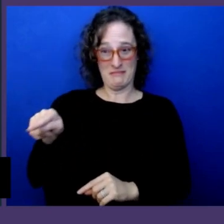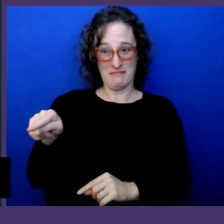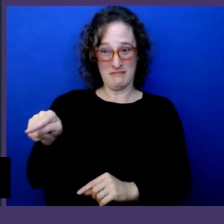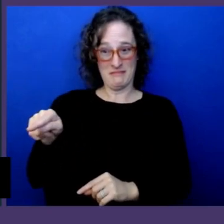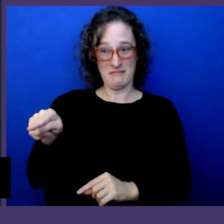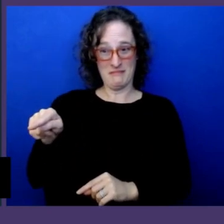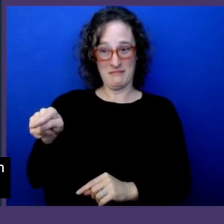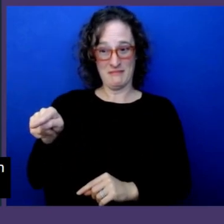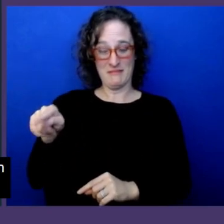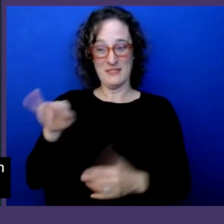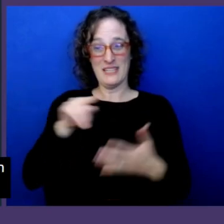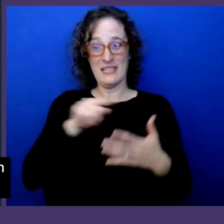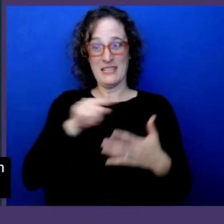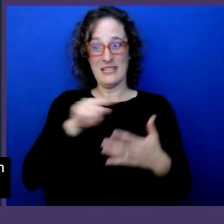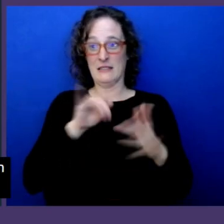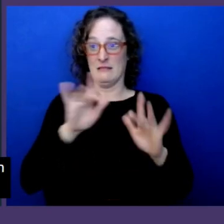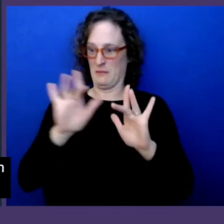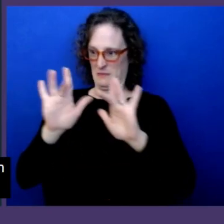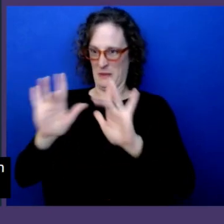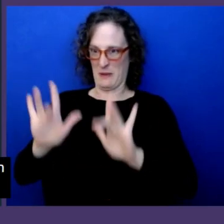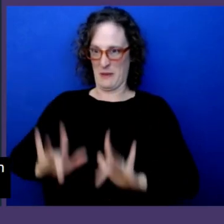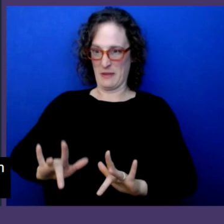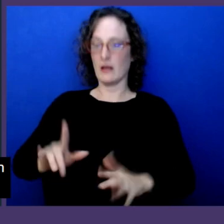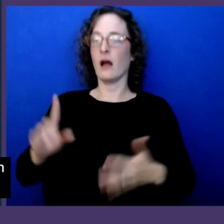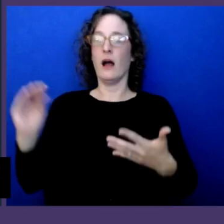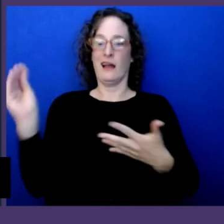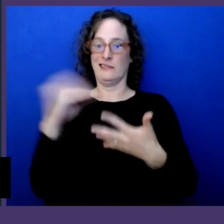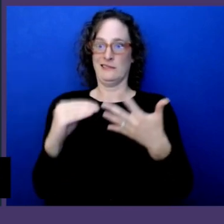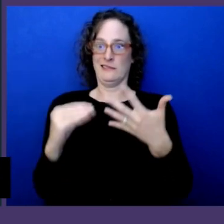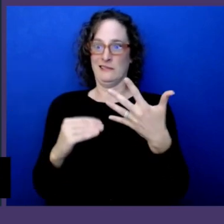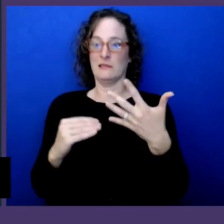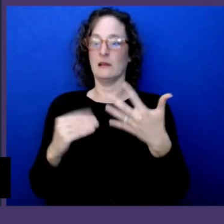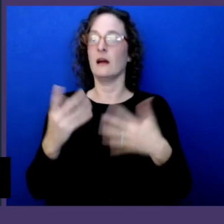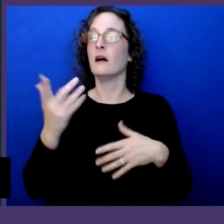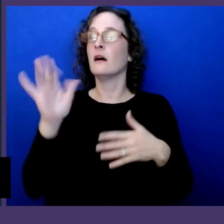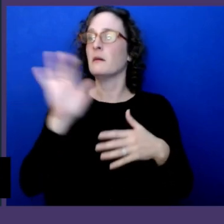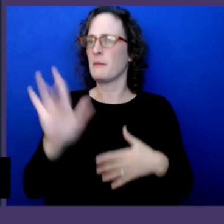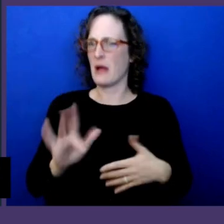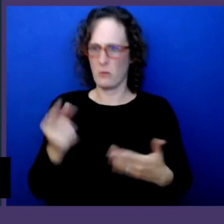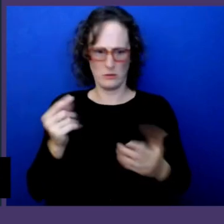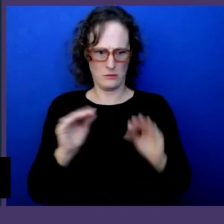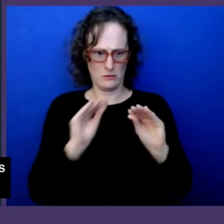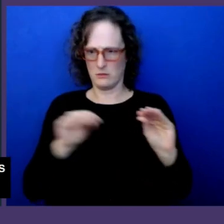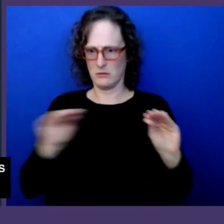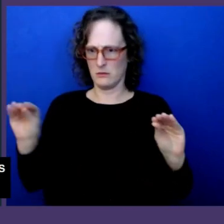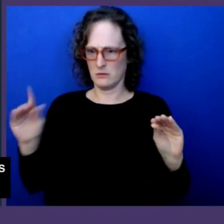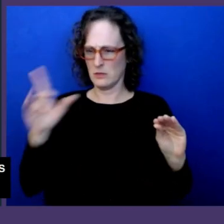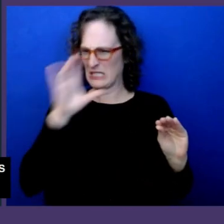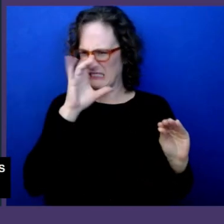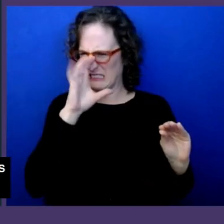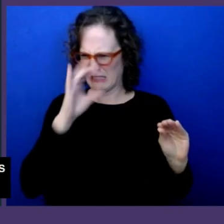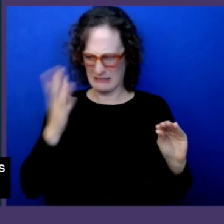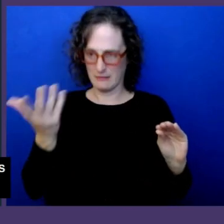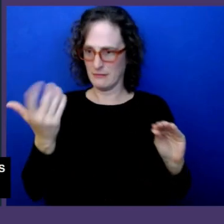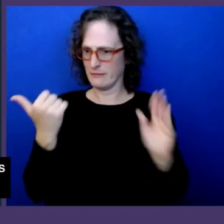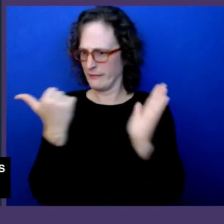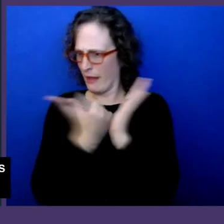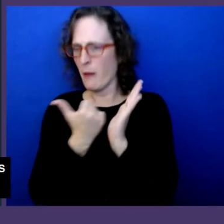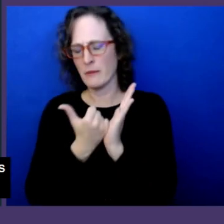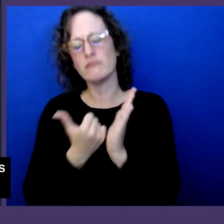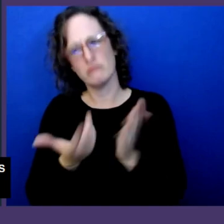additional restrictions on what could go into those blanks. So this might be really helpful. And I think this kind of constrained sampling is also extremely interesting.